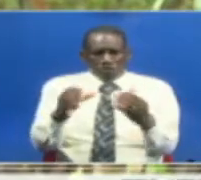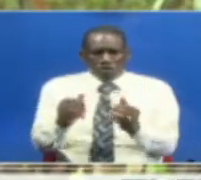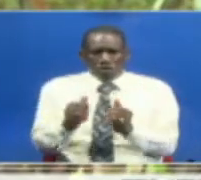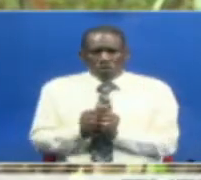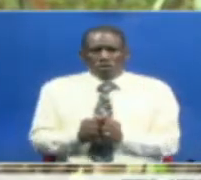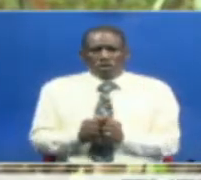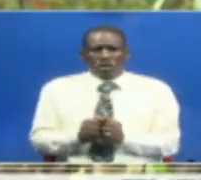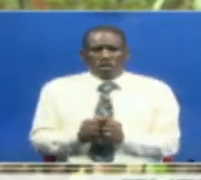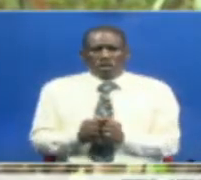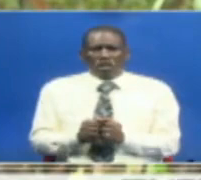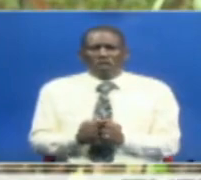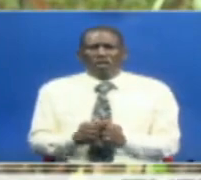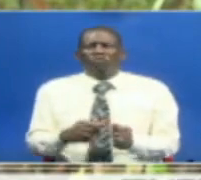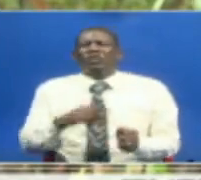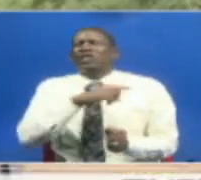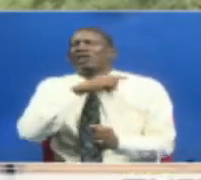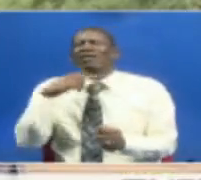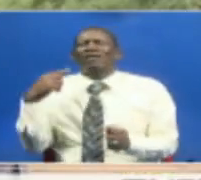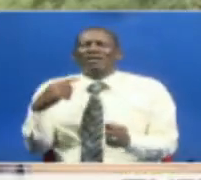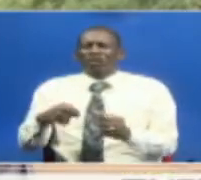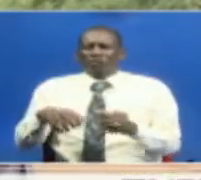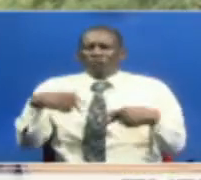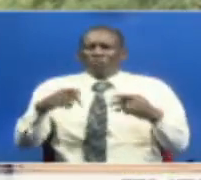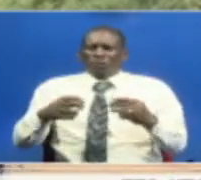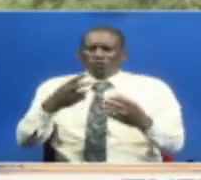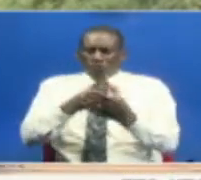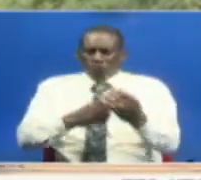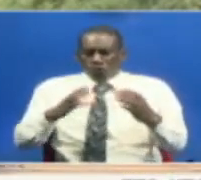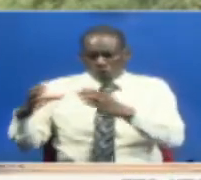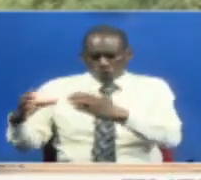casualties reported on each side.